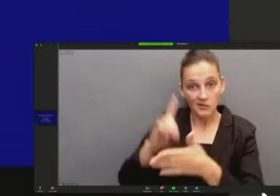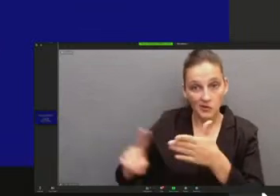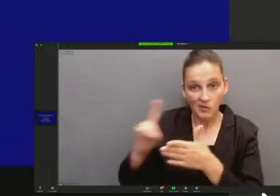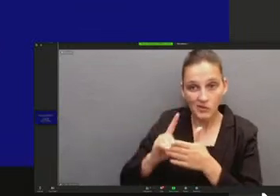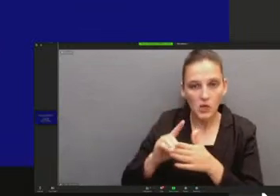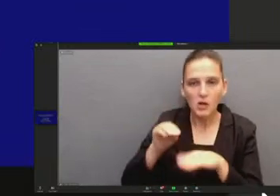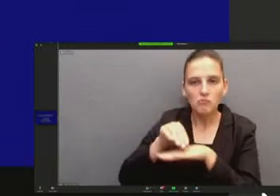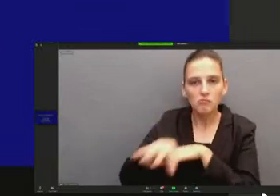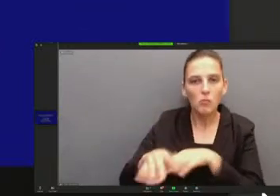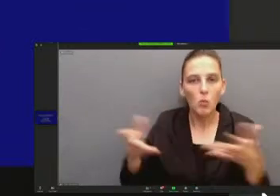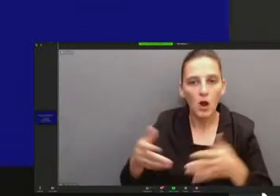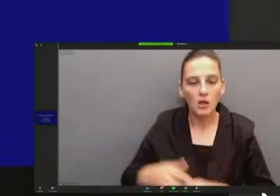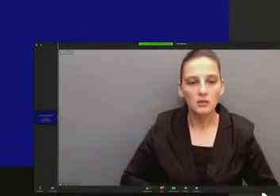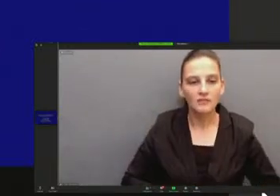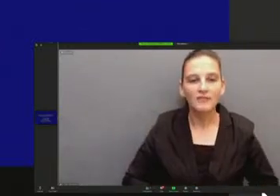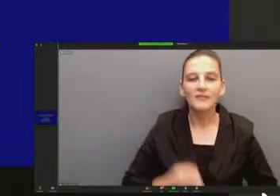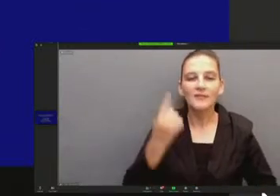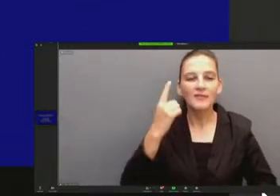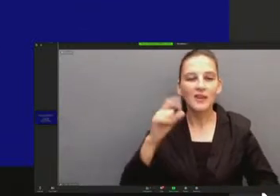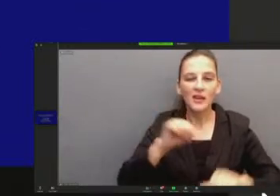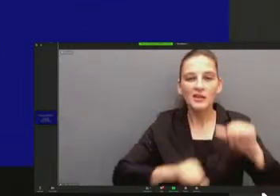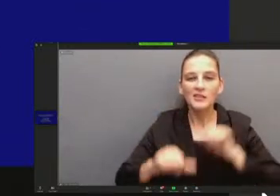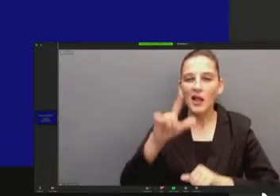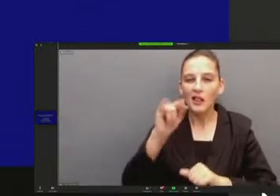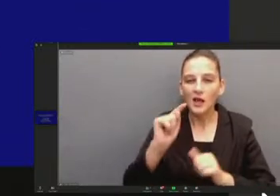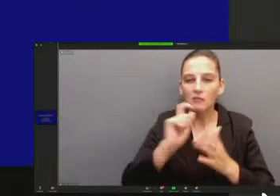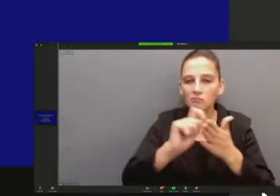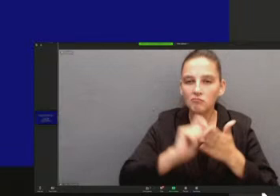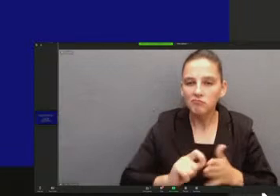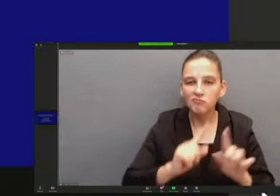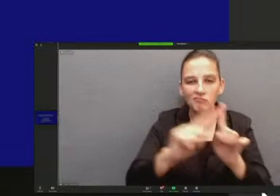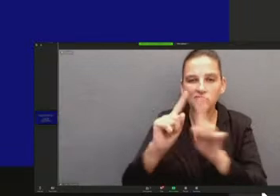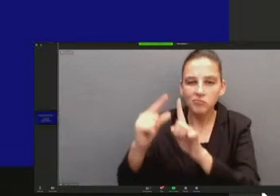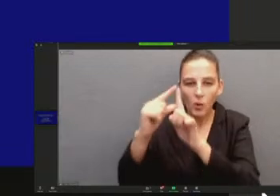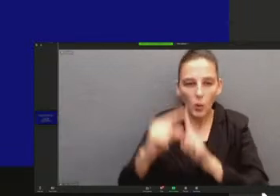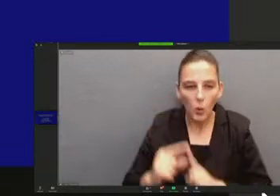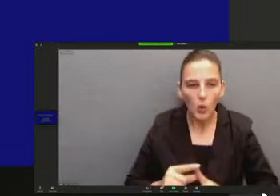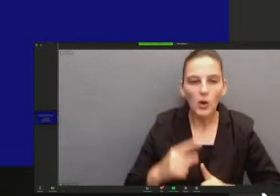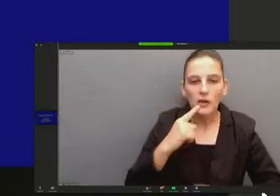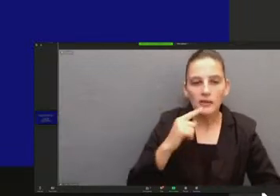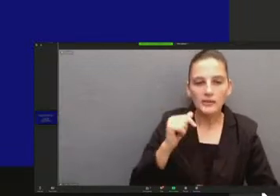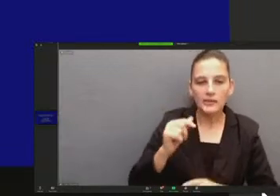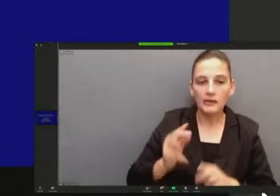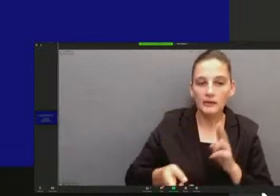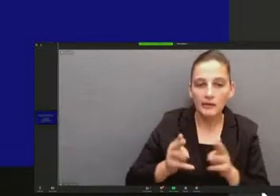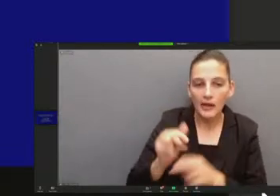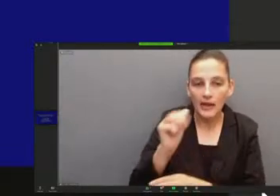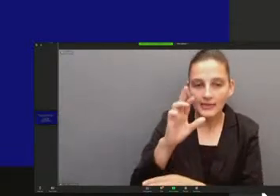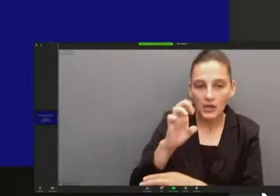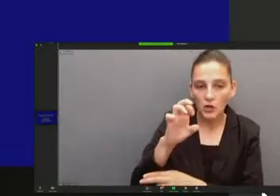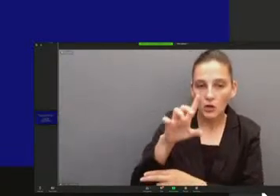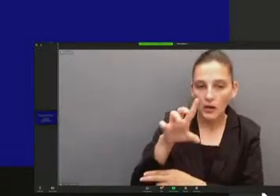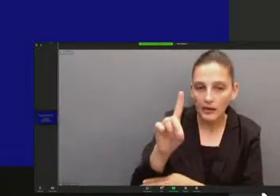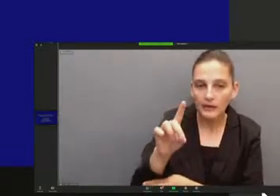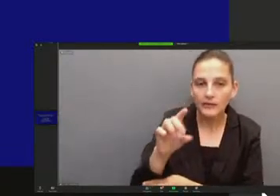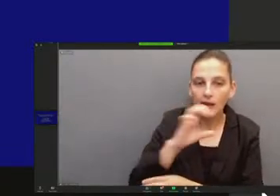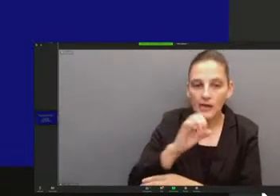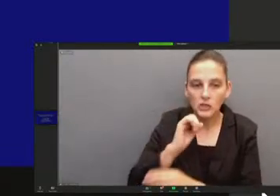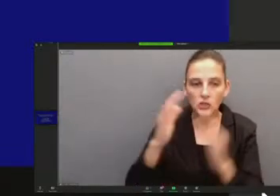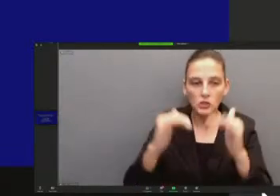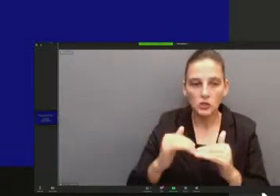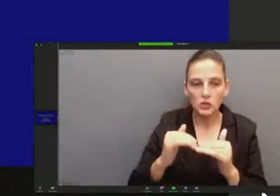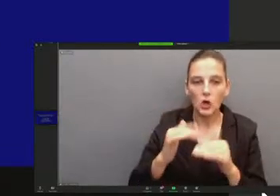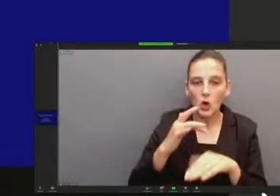Different words are being used in the scientific literature, like accelerated aging or premature aging or biological weathering. The notion